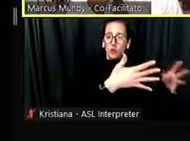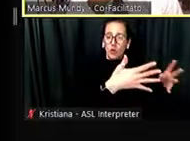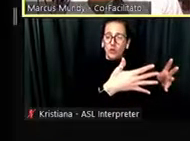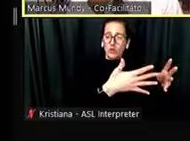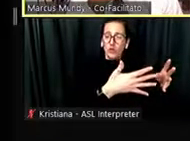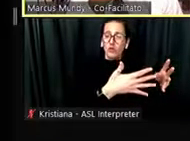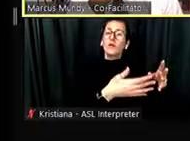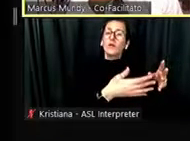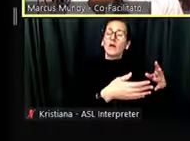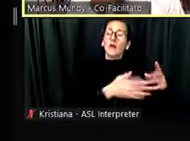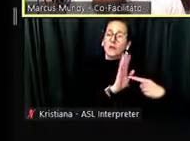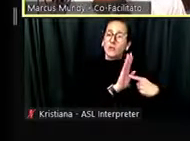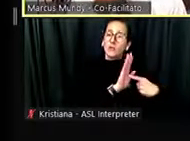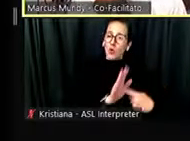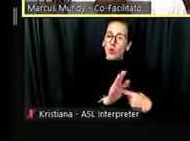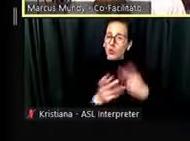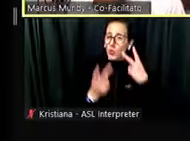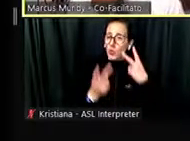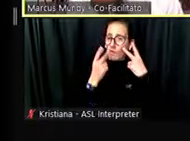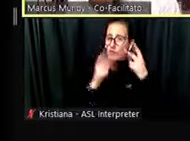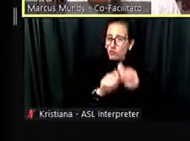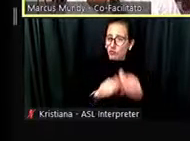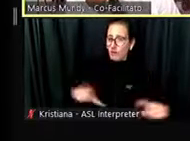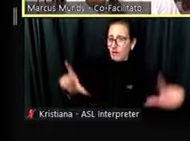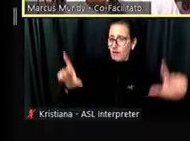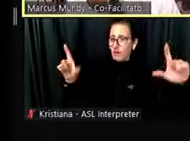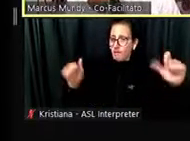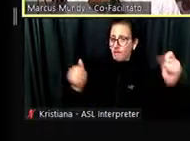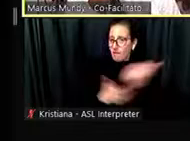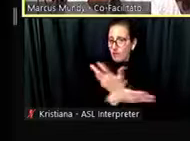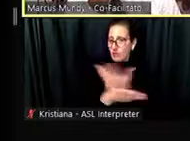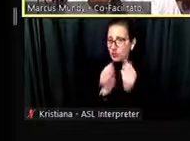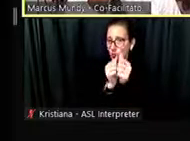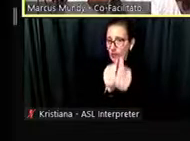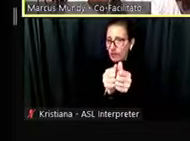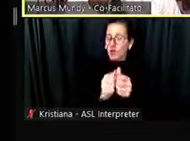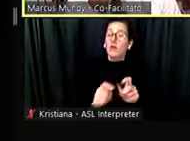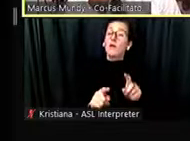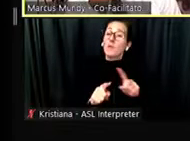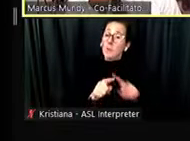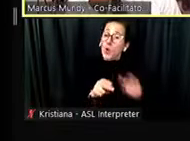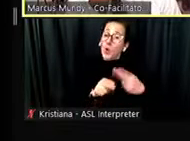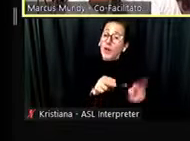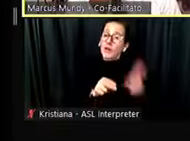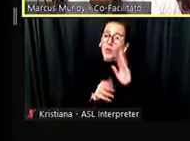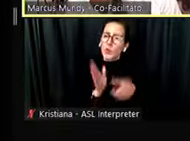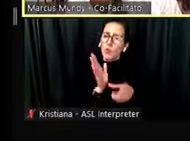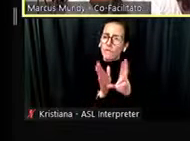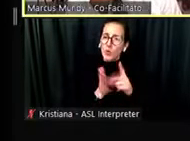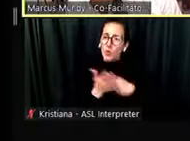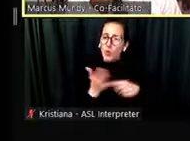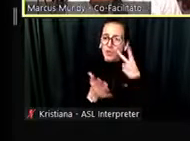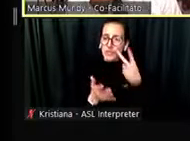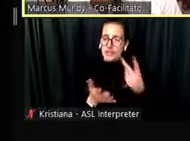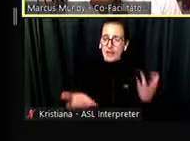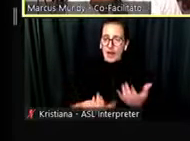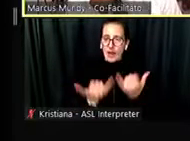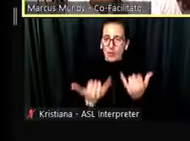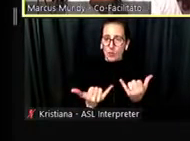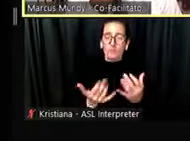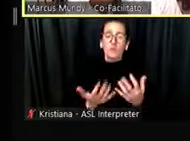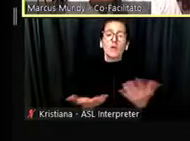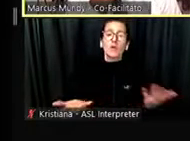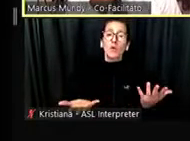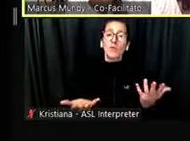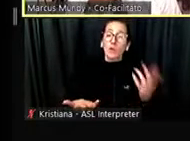a visual for what you all are seeing. But immediately, I will quickly review the what changes would you make to the